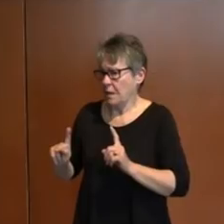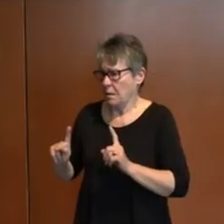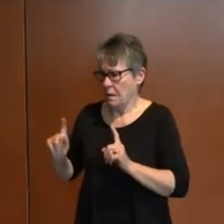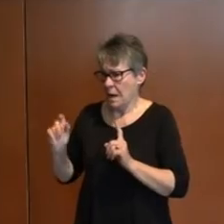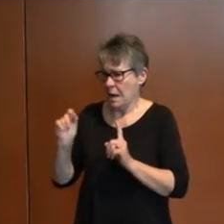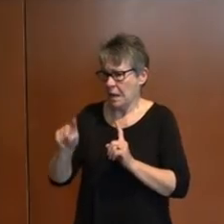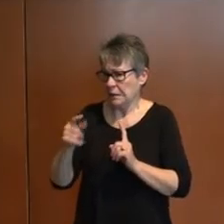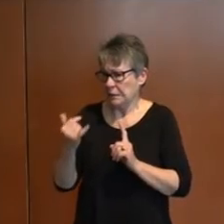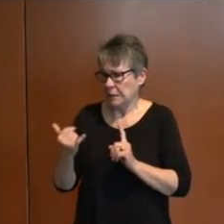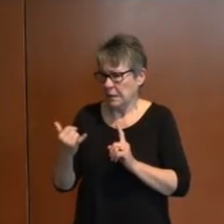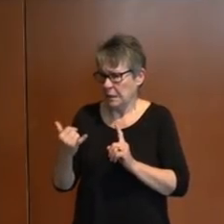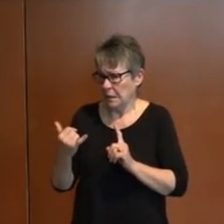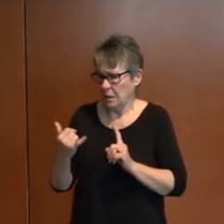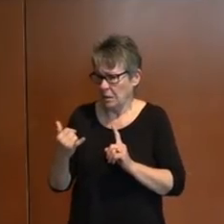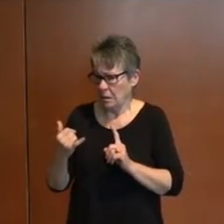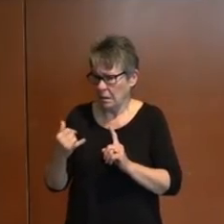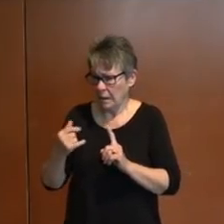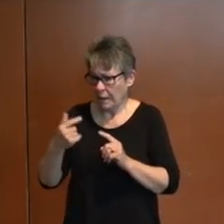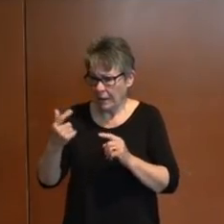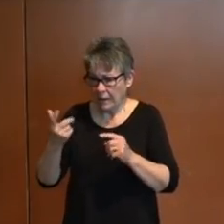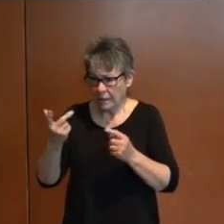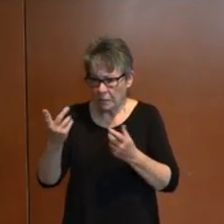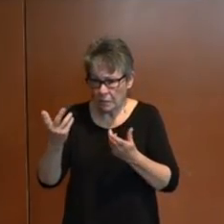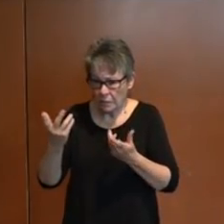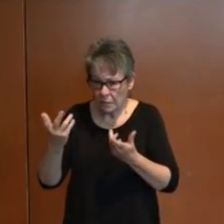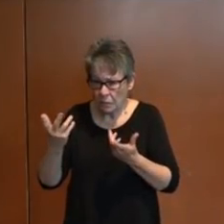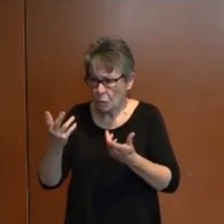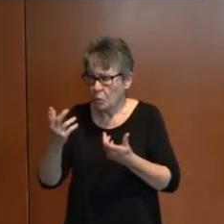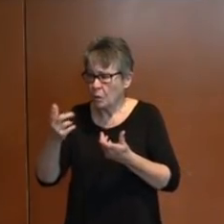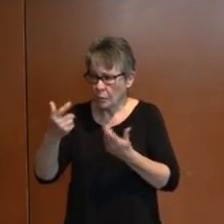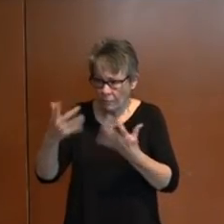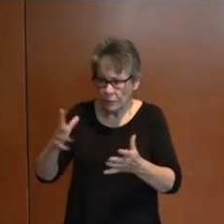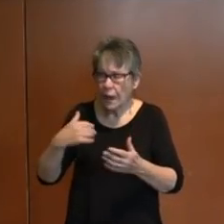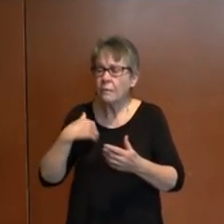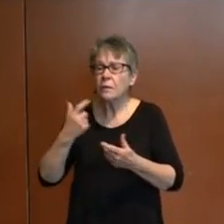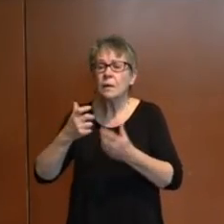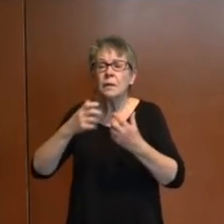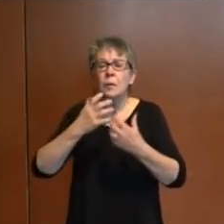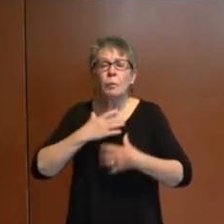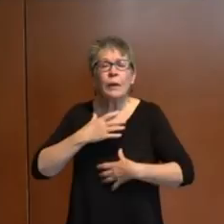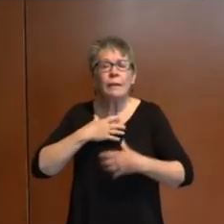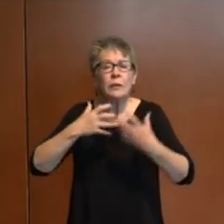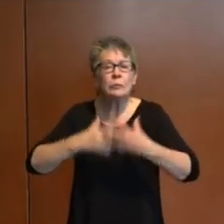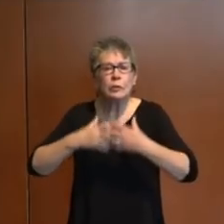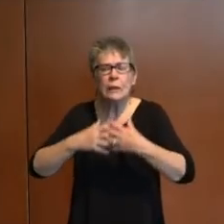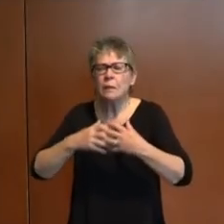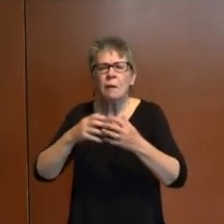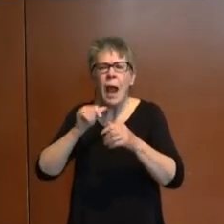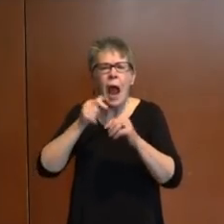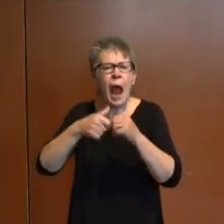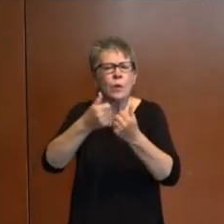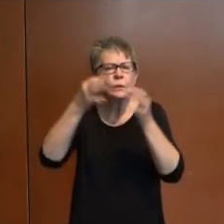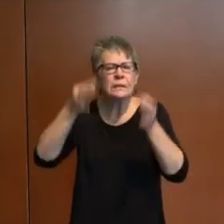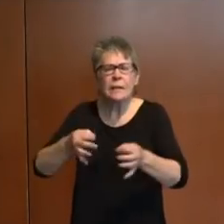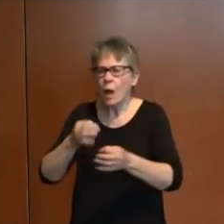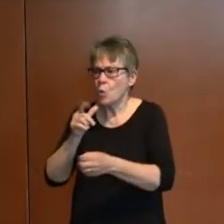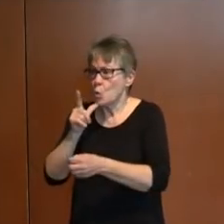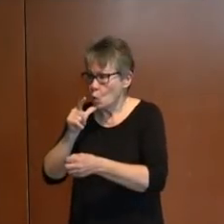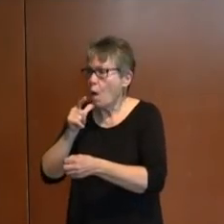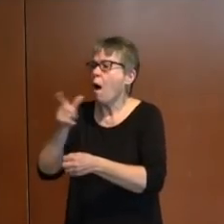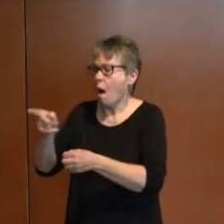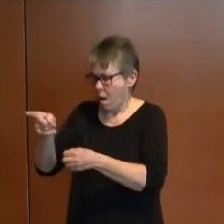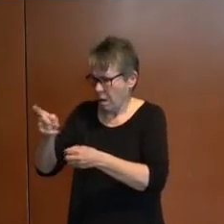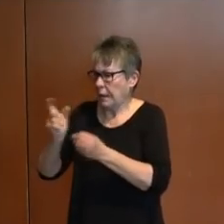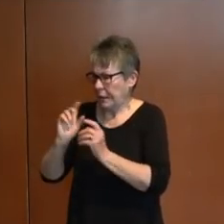then, are there guidelines being developed now for triaging for patients as well? And